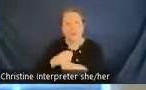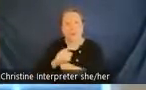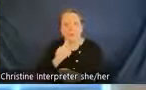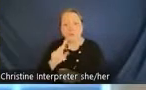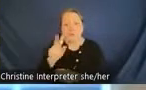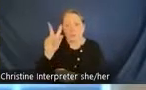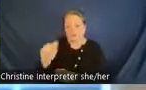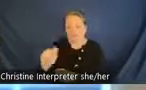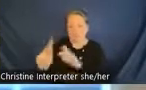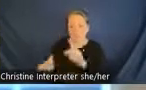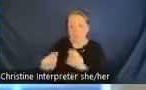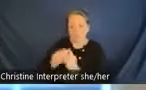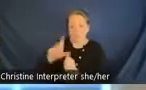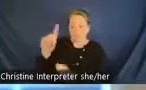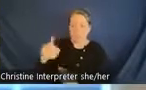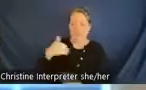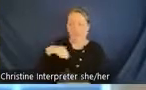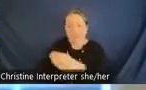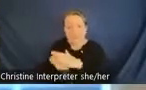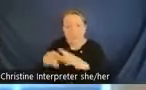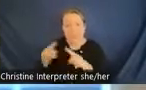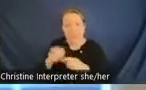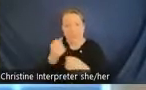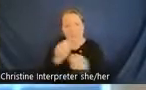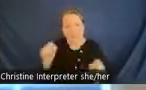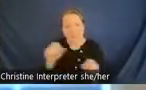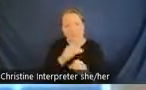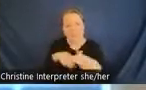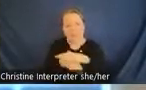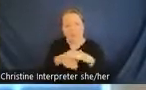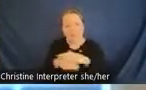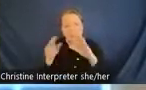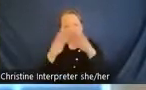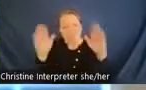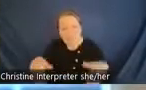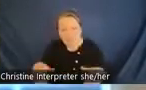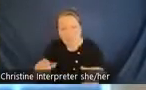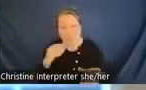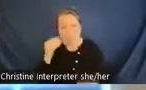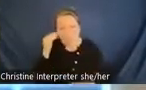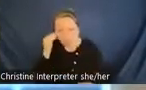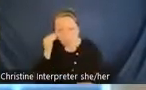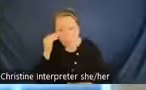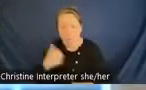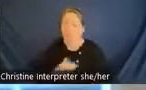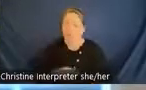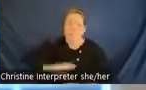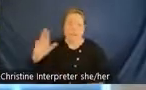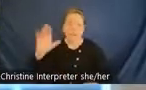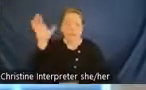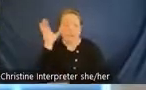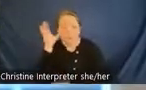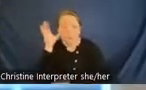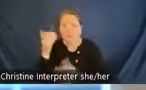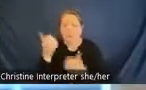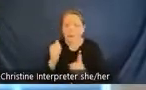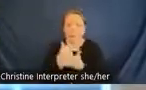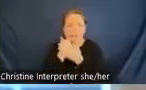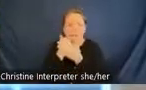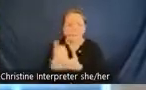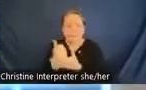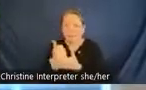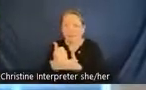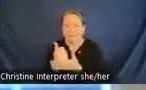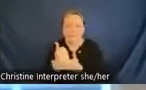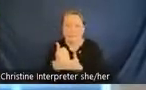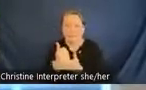access to safe and accessible homes. And we are ready to listen and trying to help in any way we can. So thank you